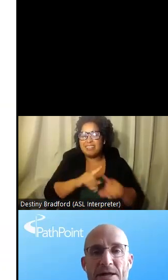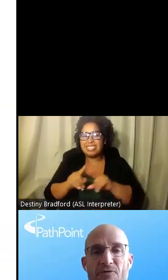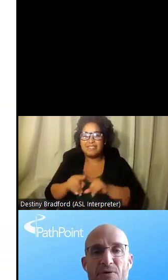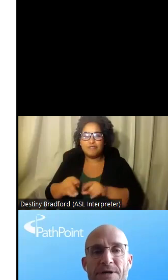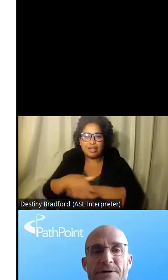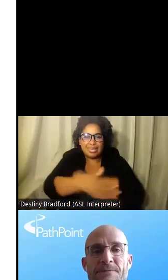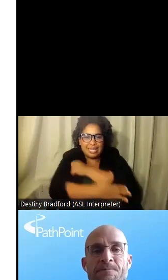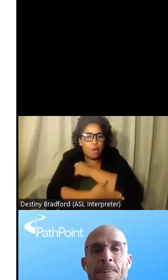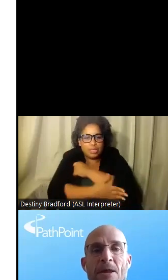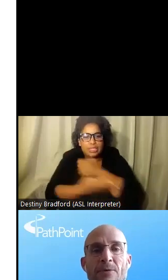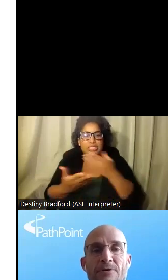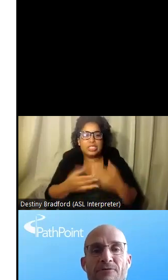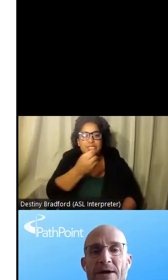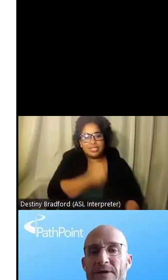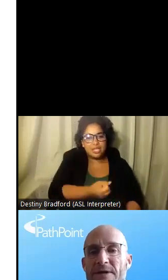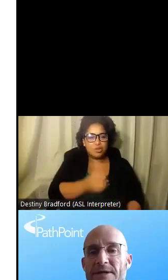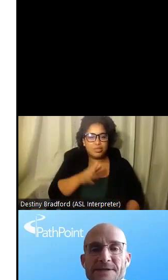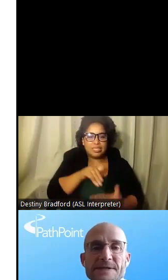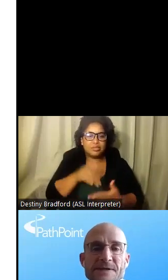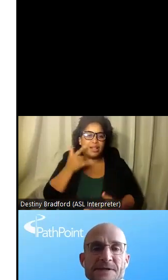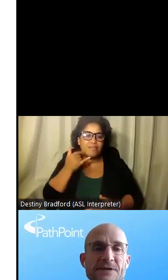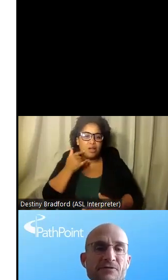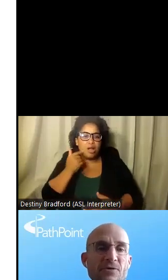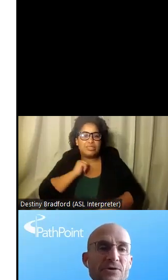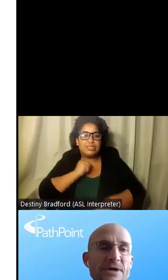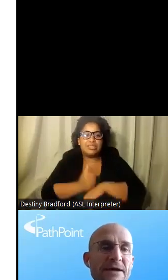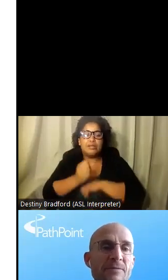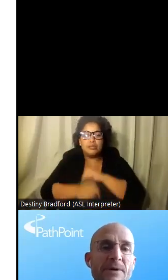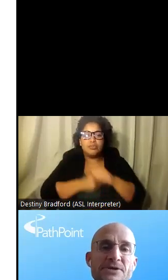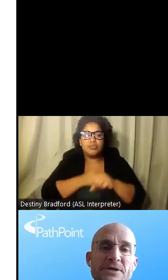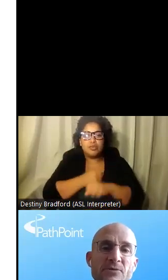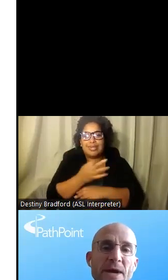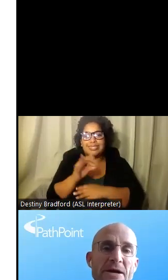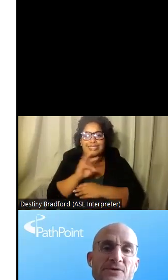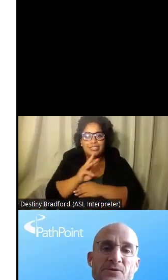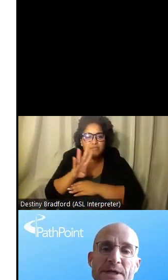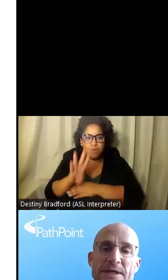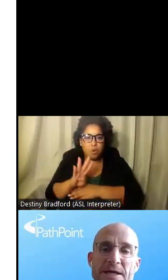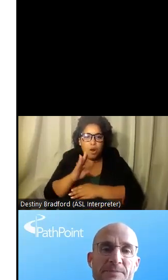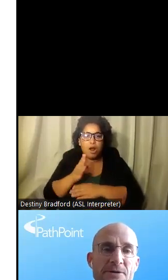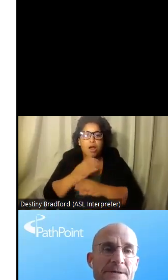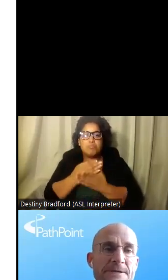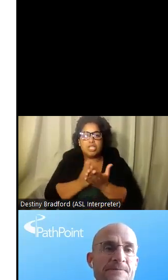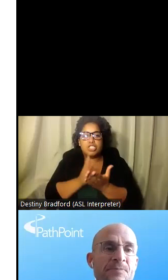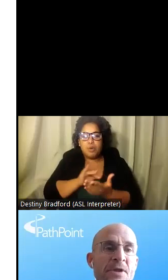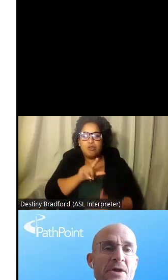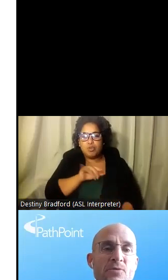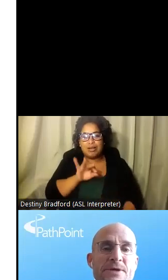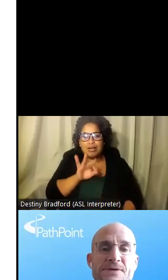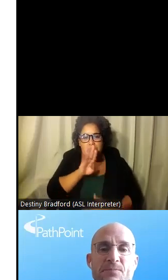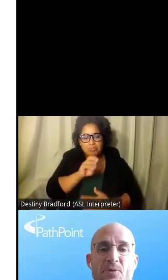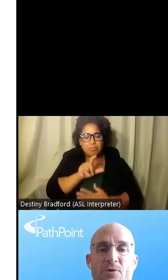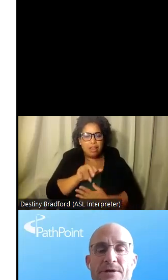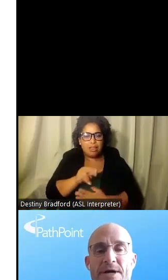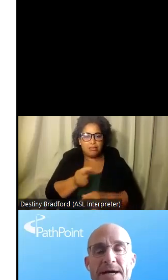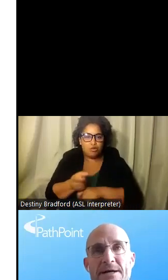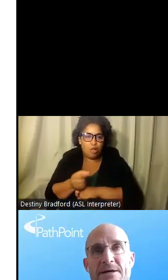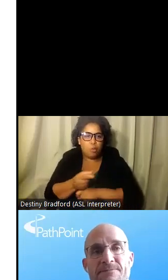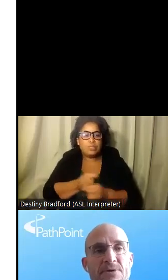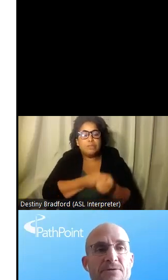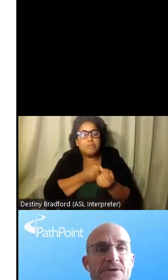Central California. We were founded in 1964 and have a budget around 29 million. We